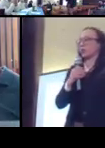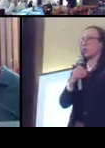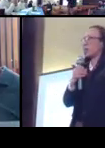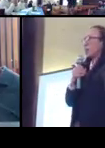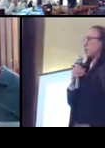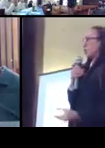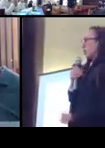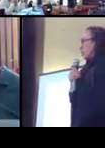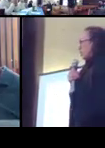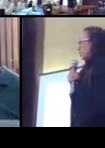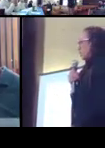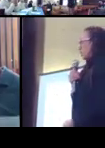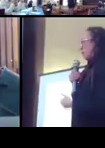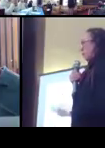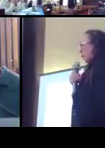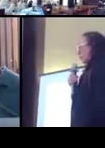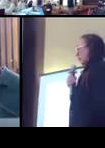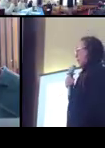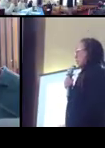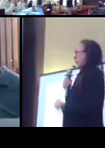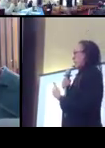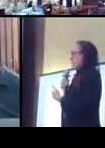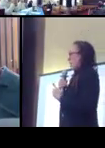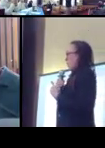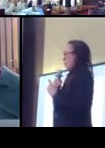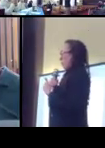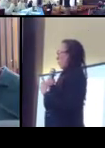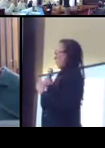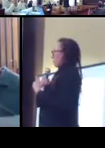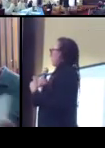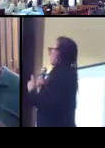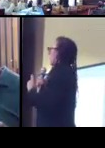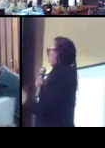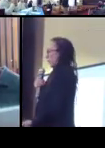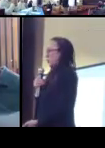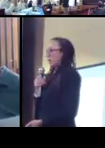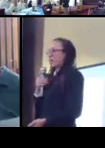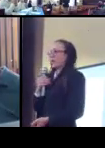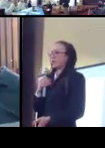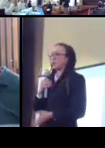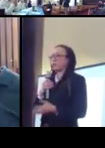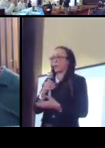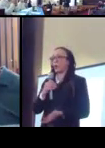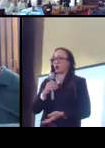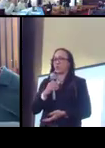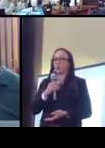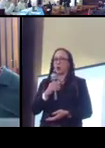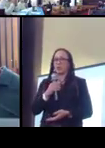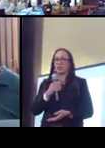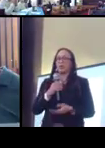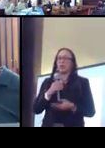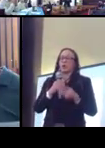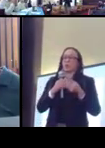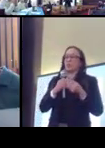extremely diligently. As Jonathan mentioned, the amount of public engagement and outreach that has been a part